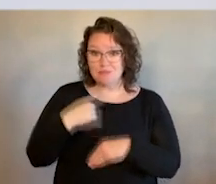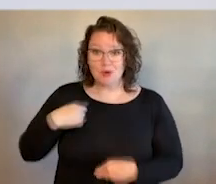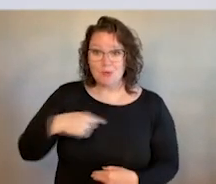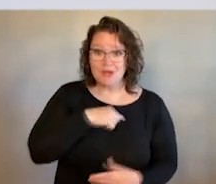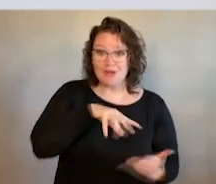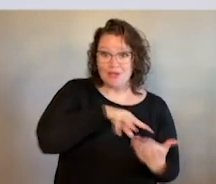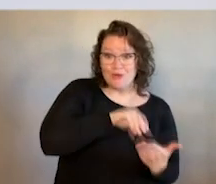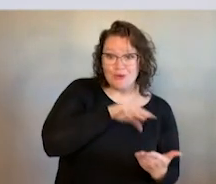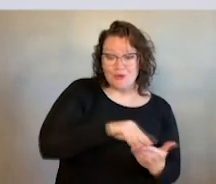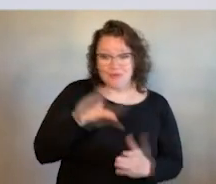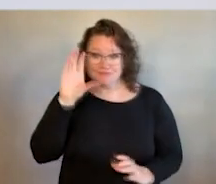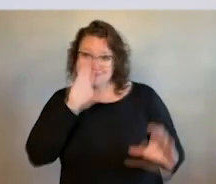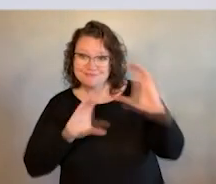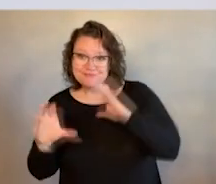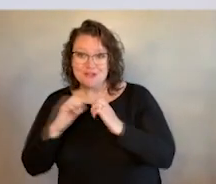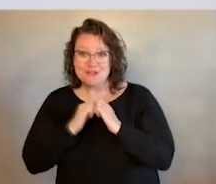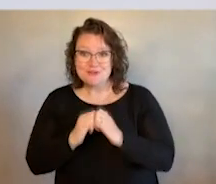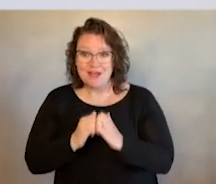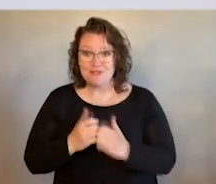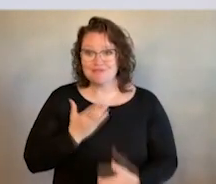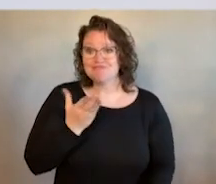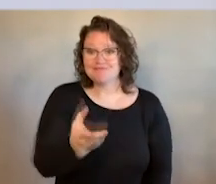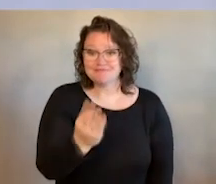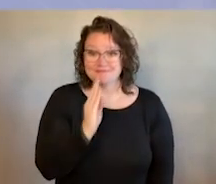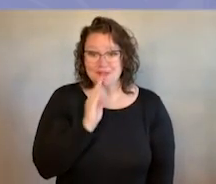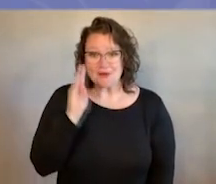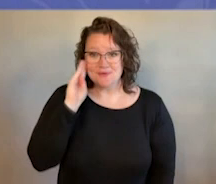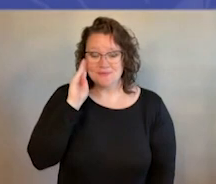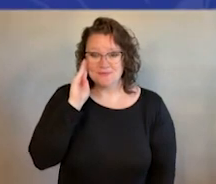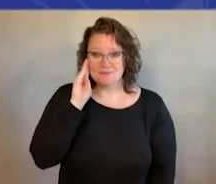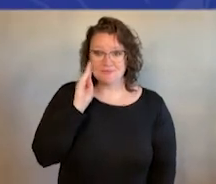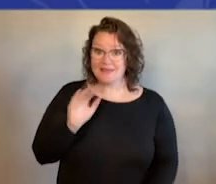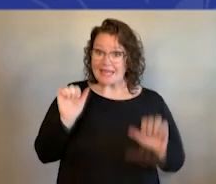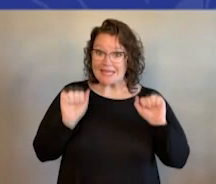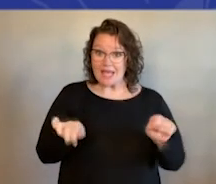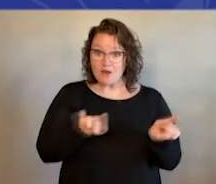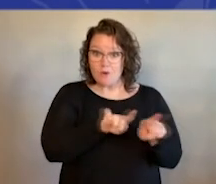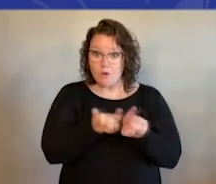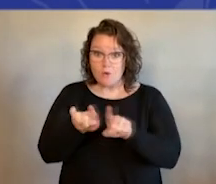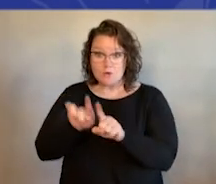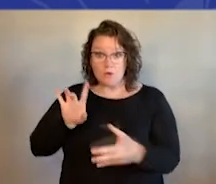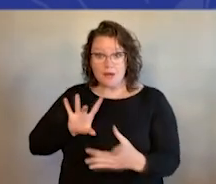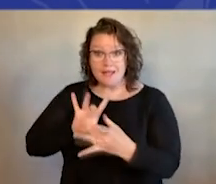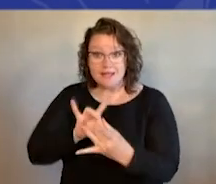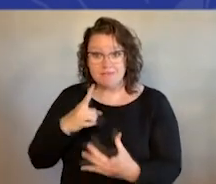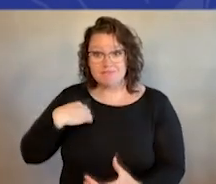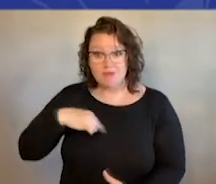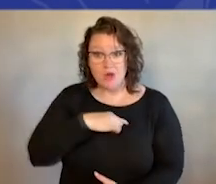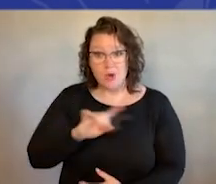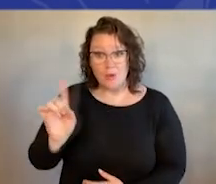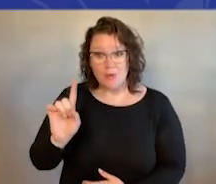can learn and explore together from right where you are. You can also connect with us